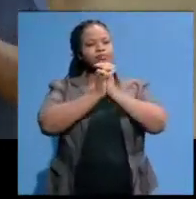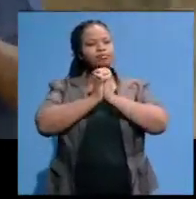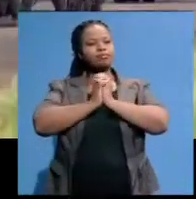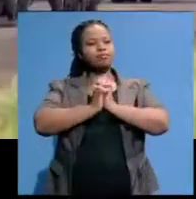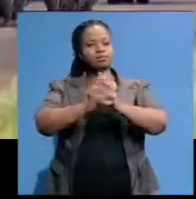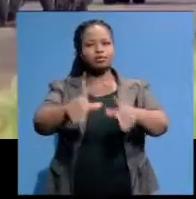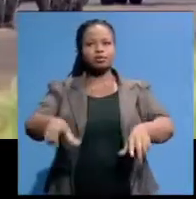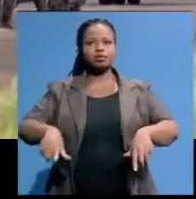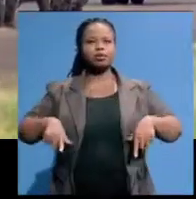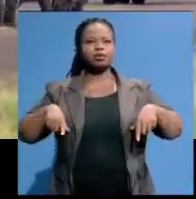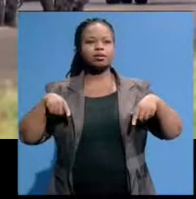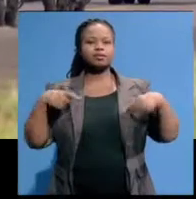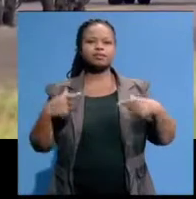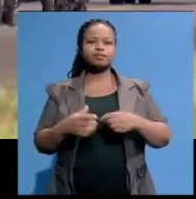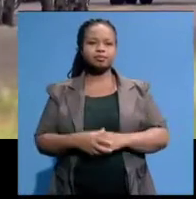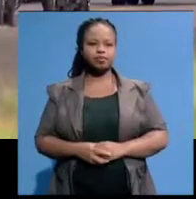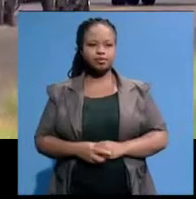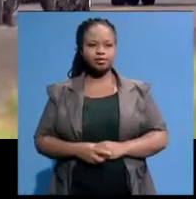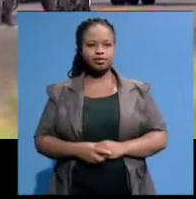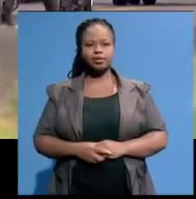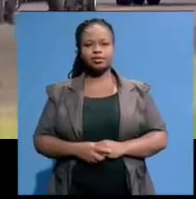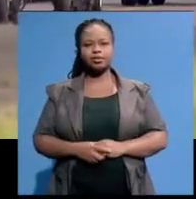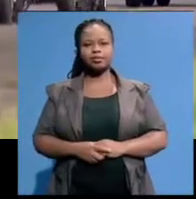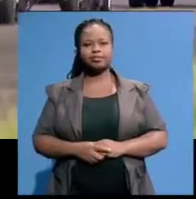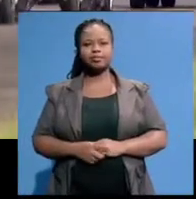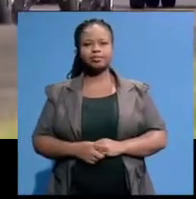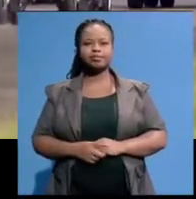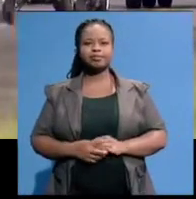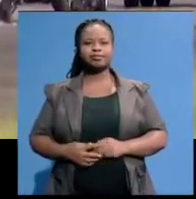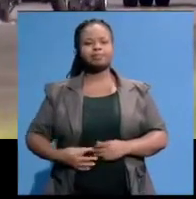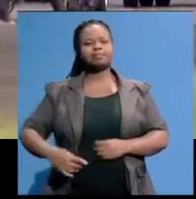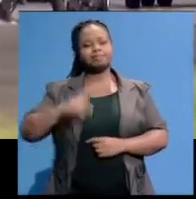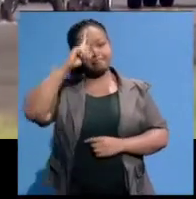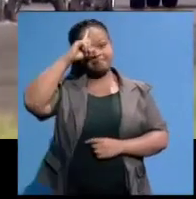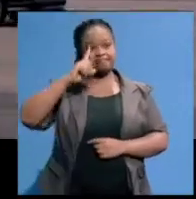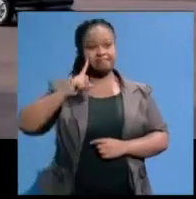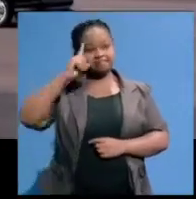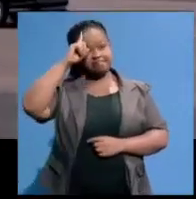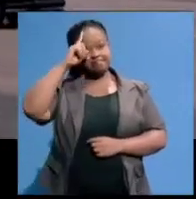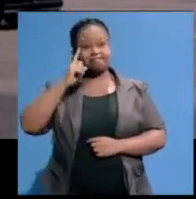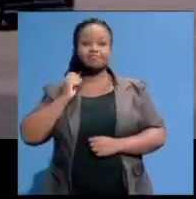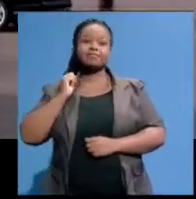lives have Umandela uthahlo mehlasele